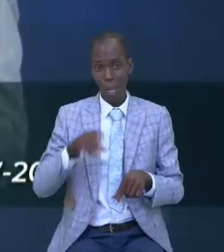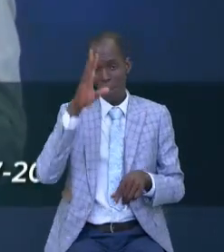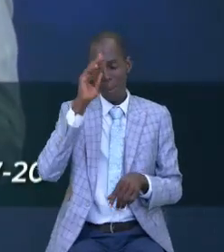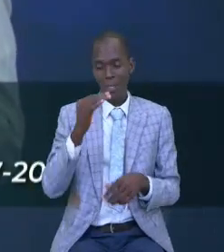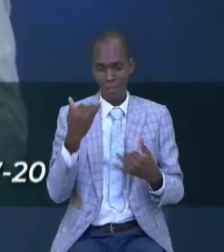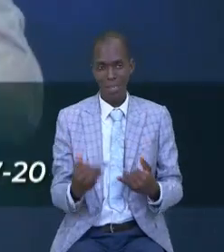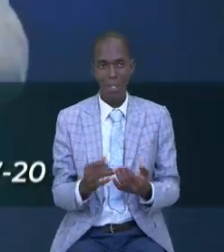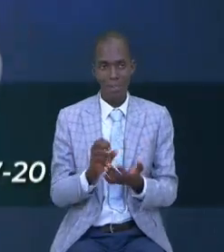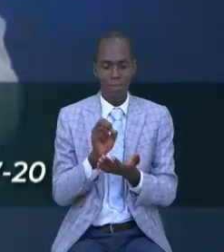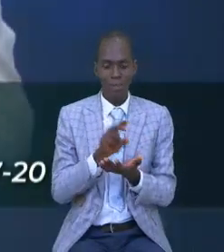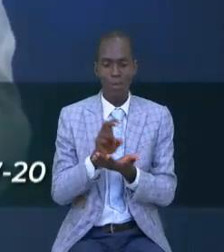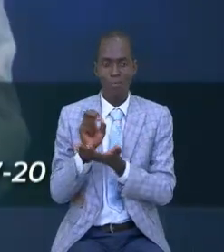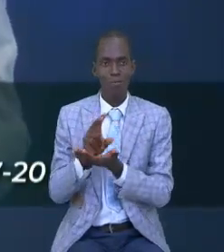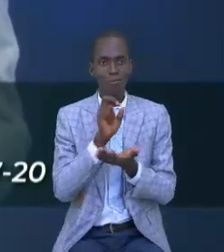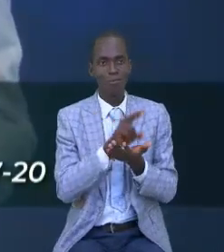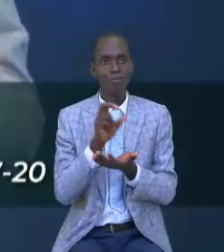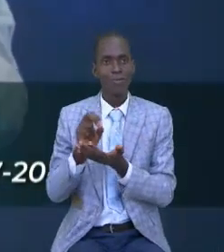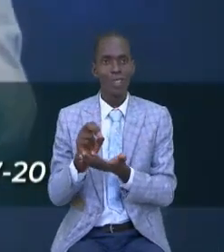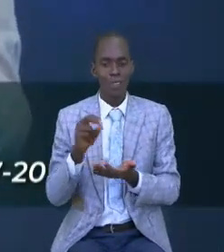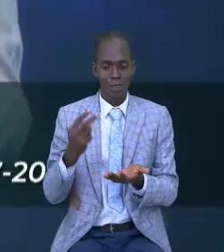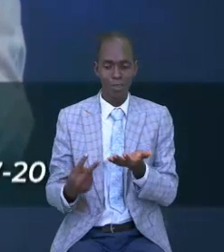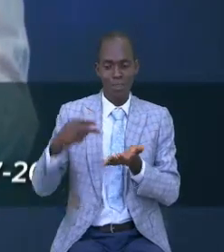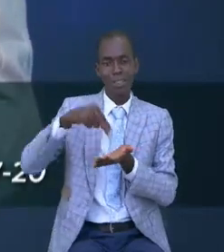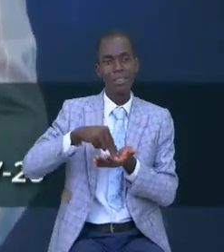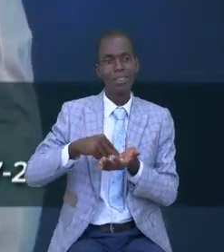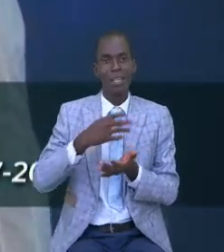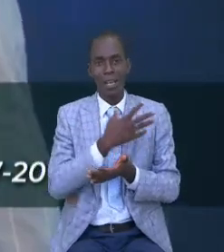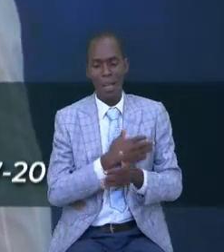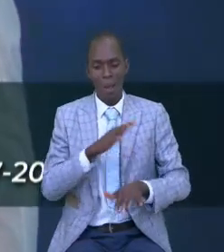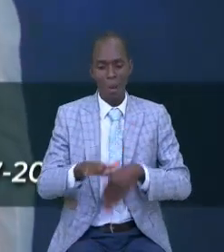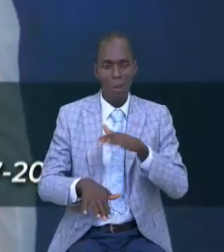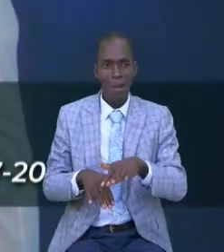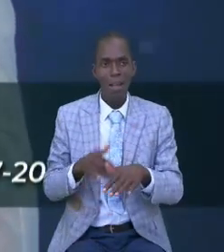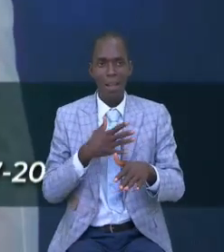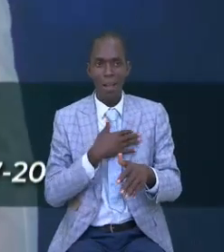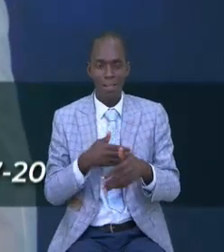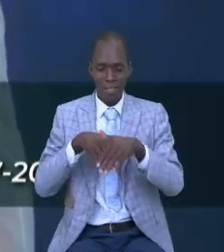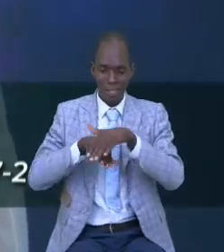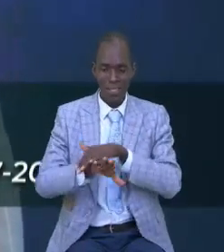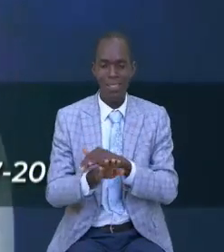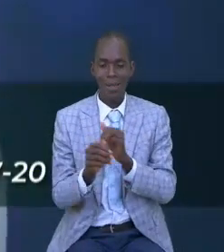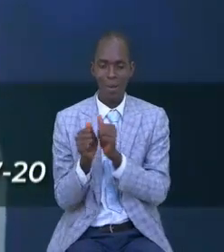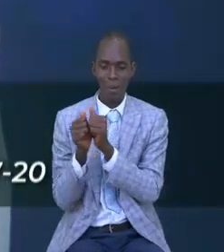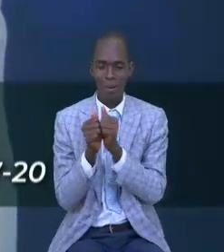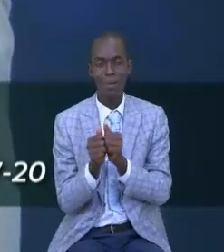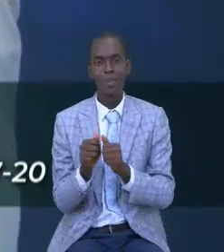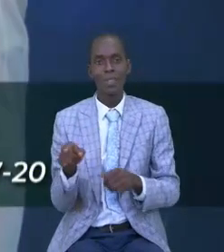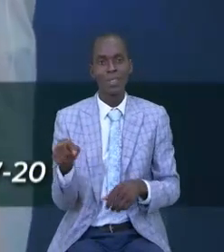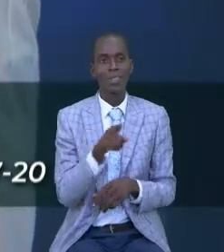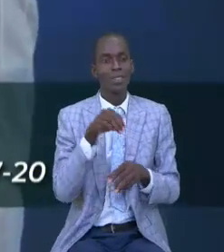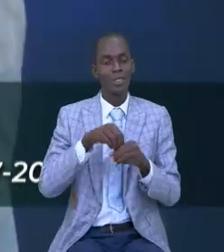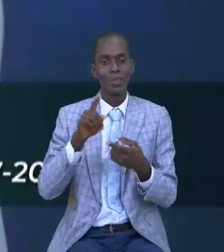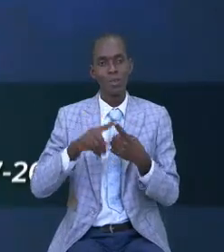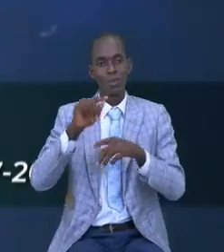stood and walked and entered with them into the temple,